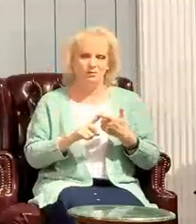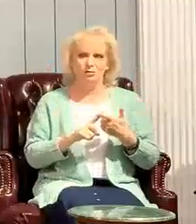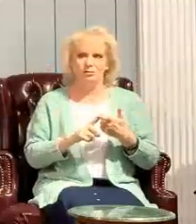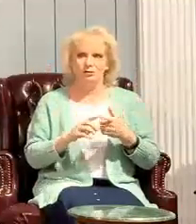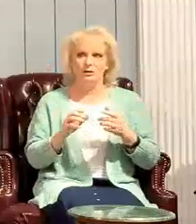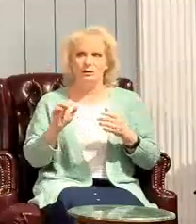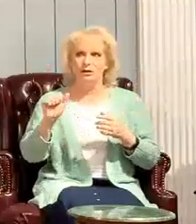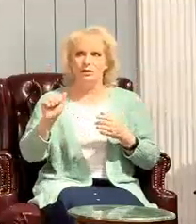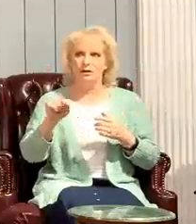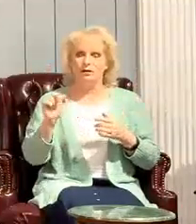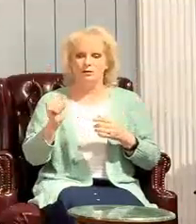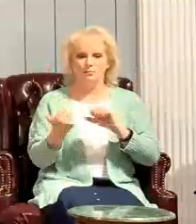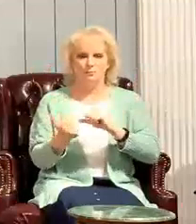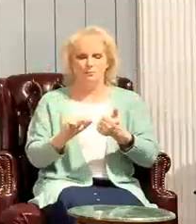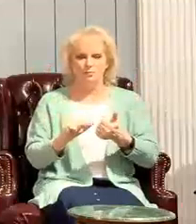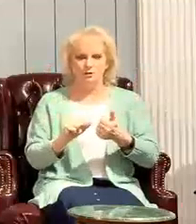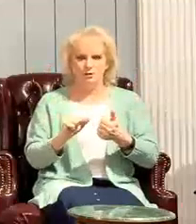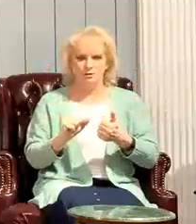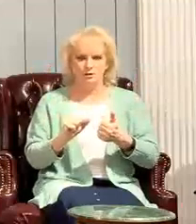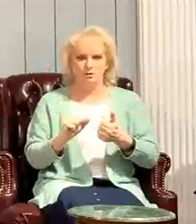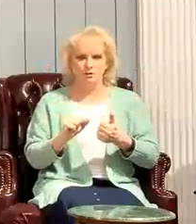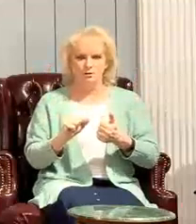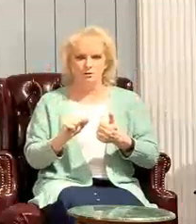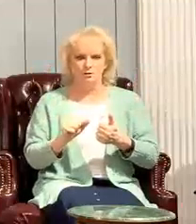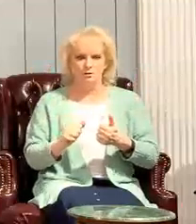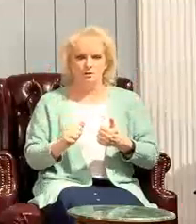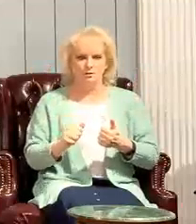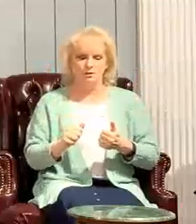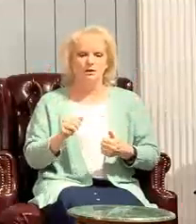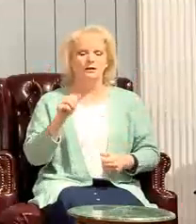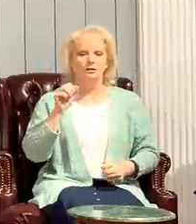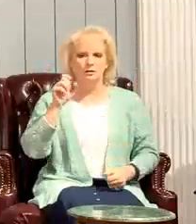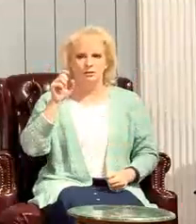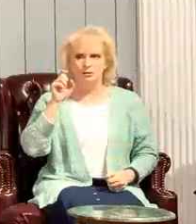Anabaptists insisted that when a person was born again, they lived like it.